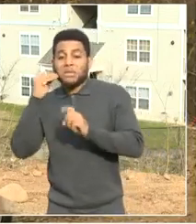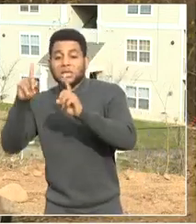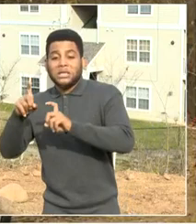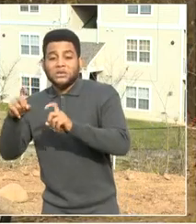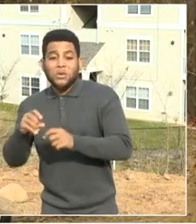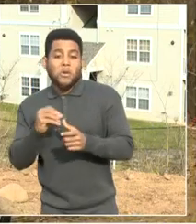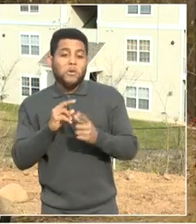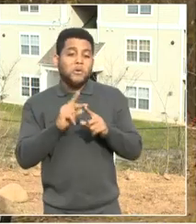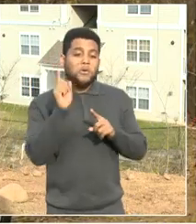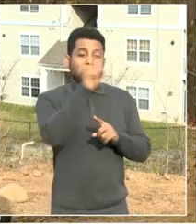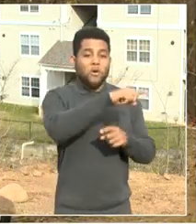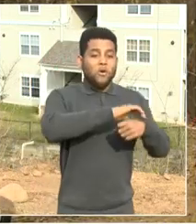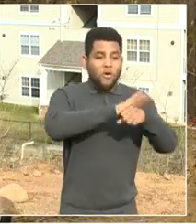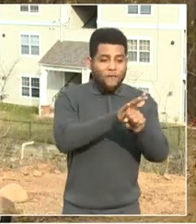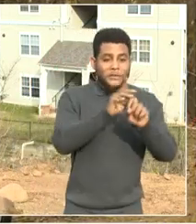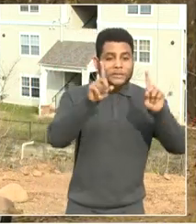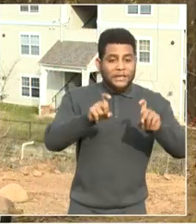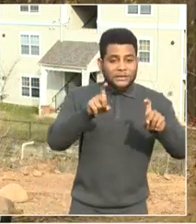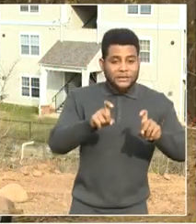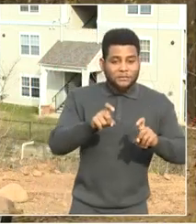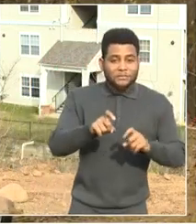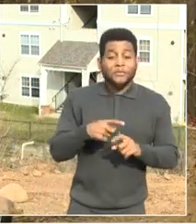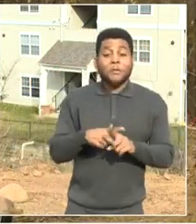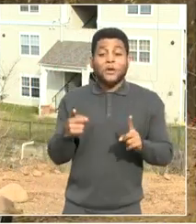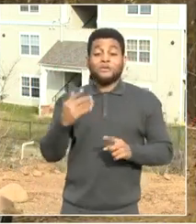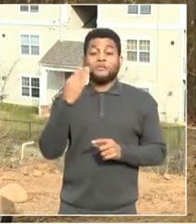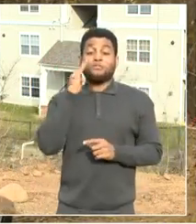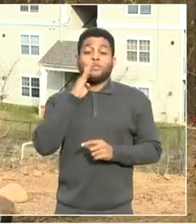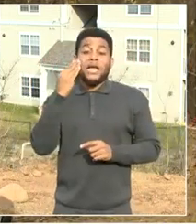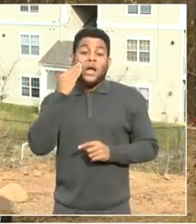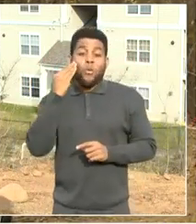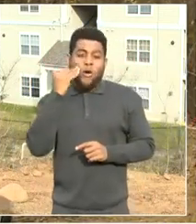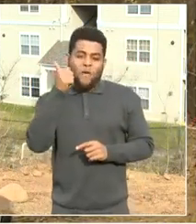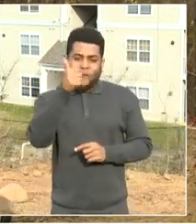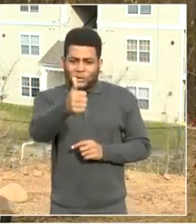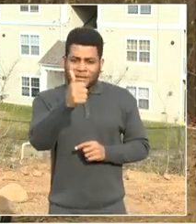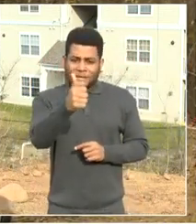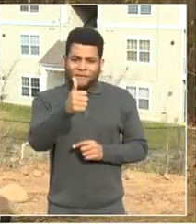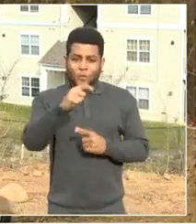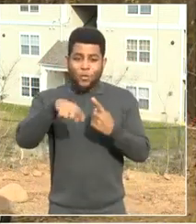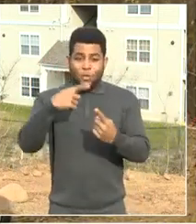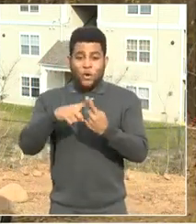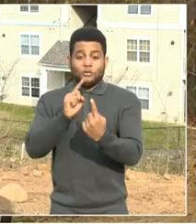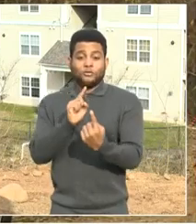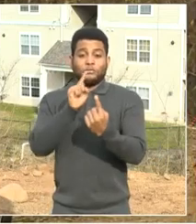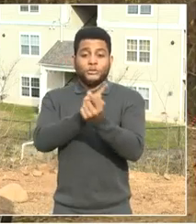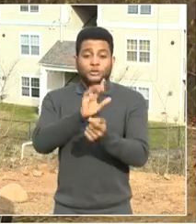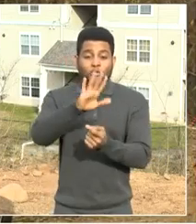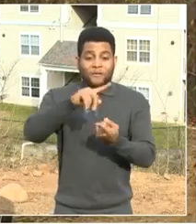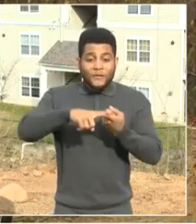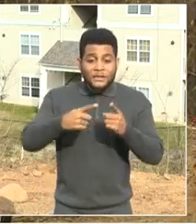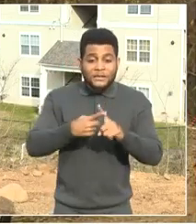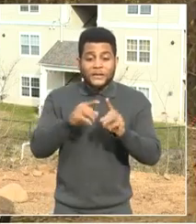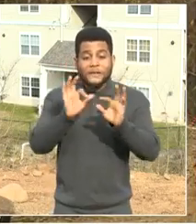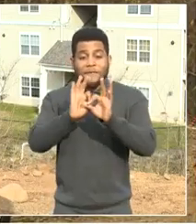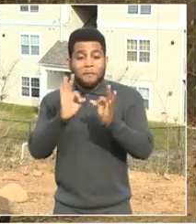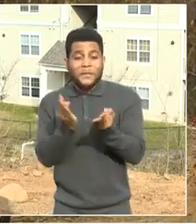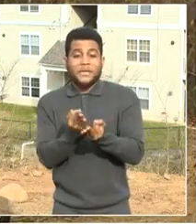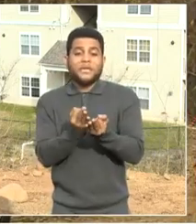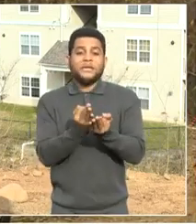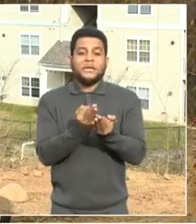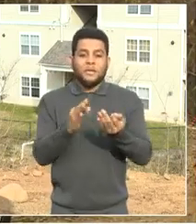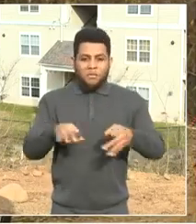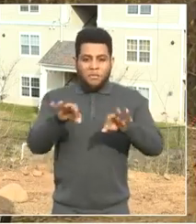when you're presenting yourself to your friends and family, and get tested before you go. The thing that we know preliminarily about